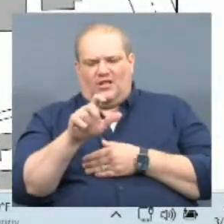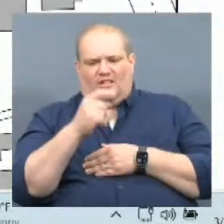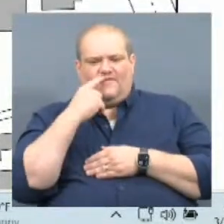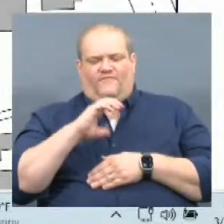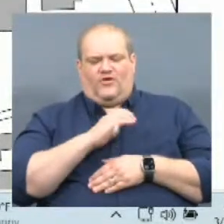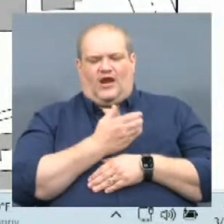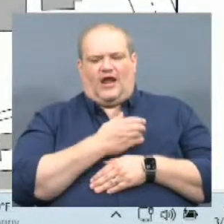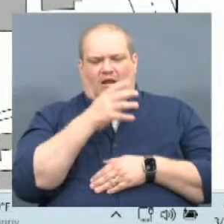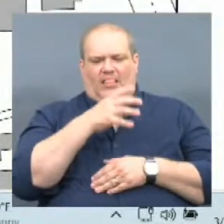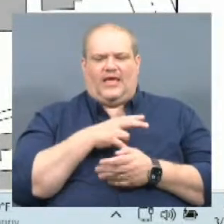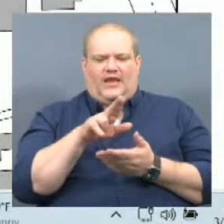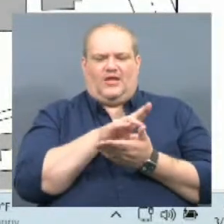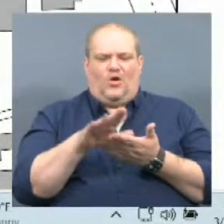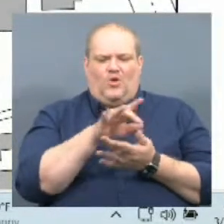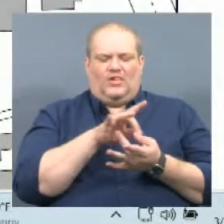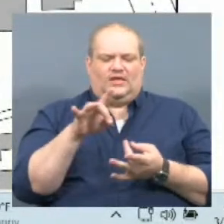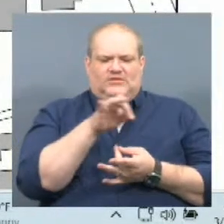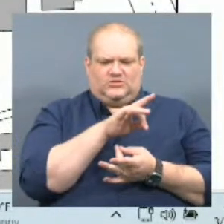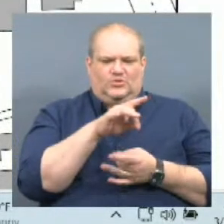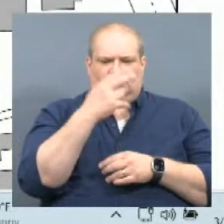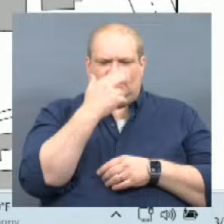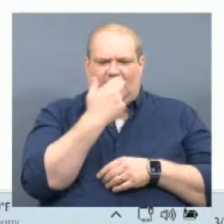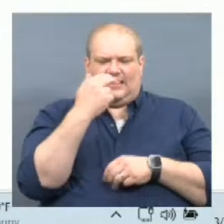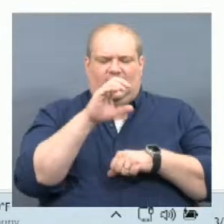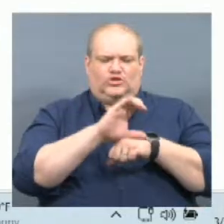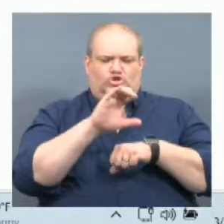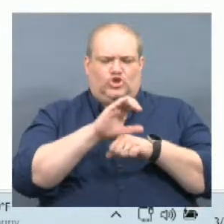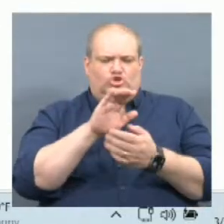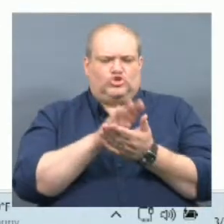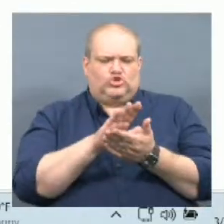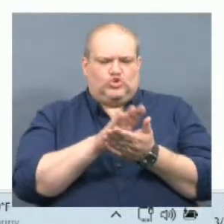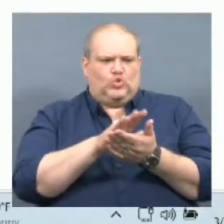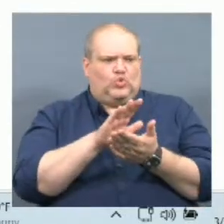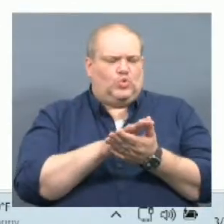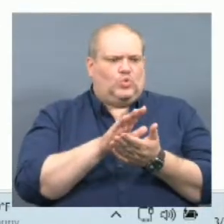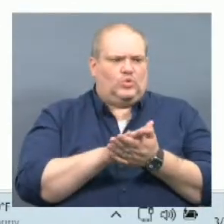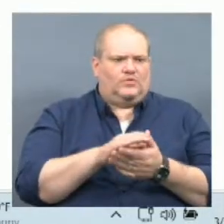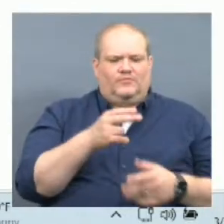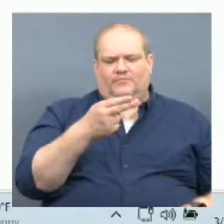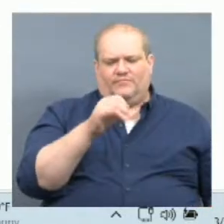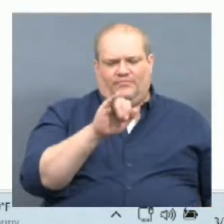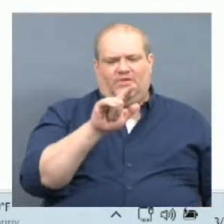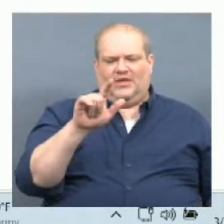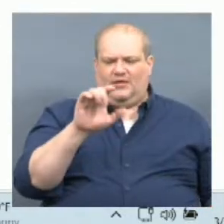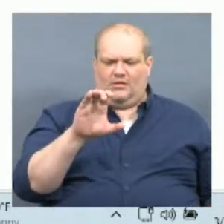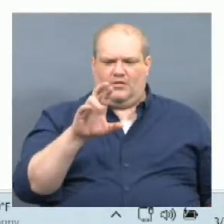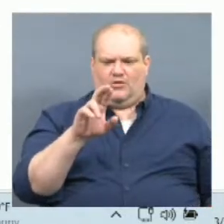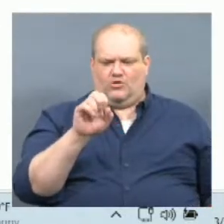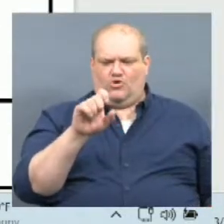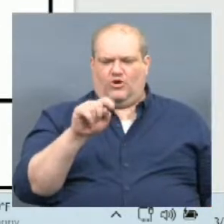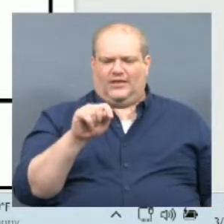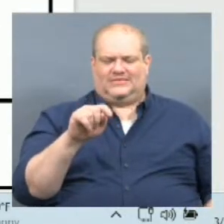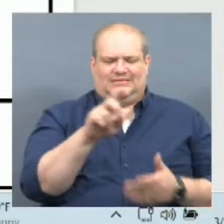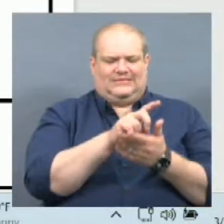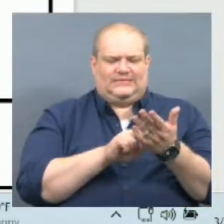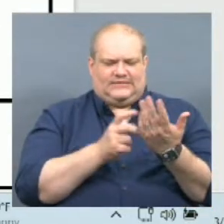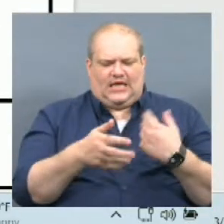Lady of Holy Souls Catholic Church and School campus. The property is located in the Hillcrest Design Overlay District,